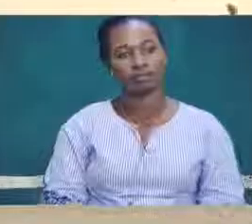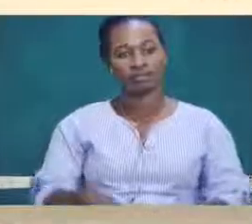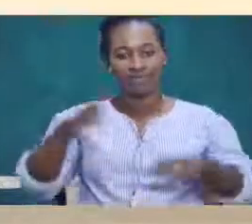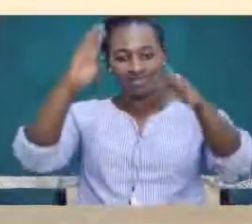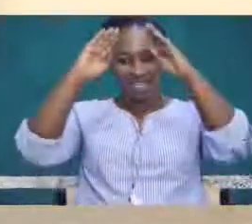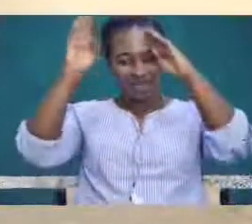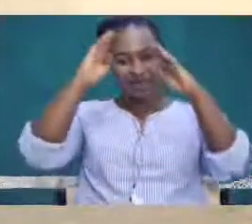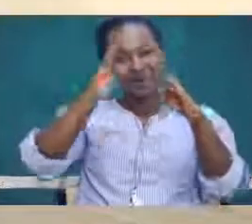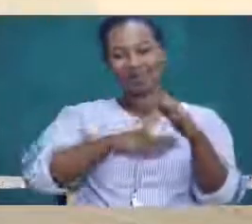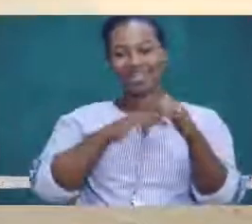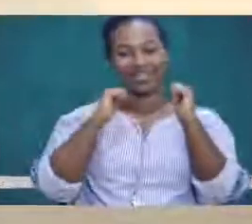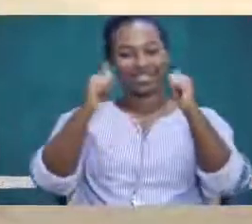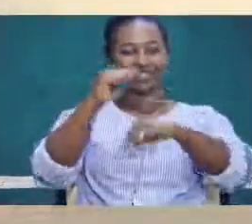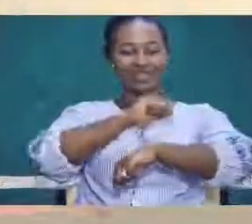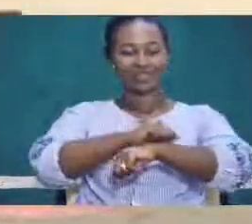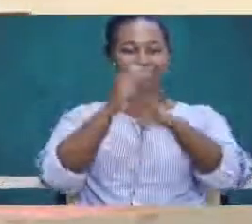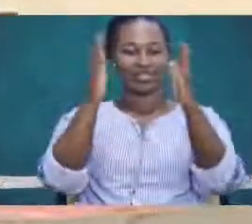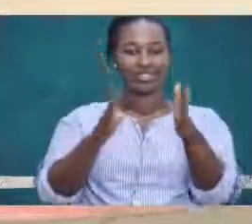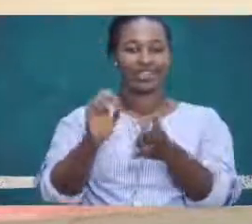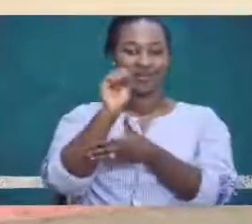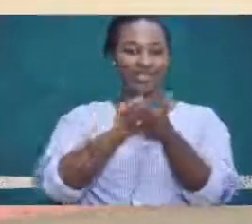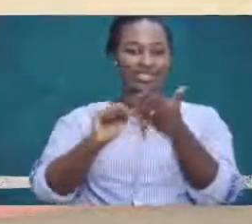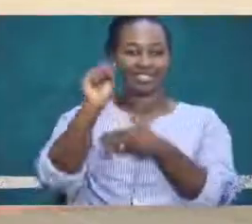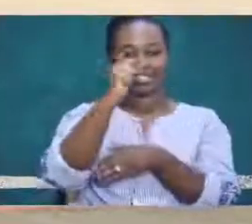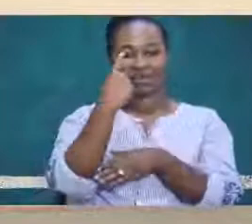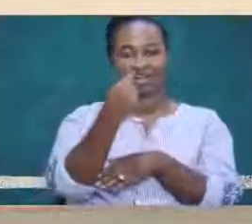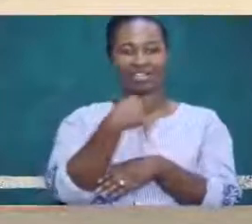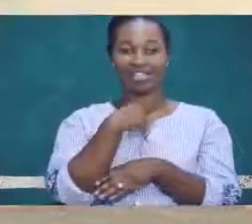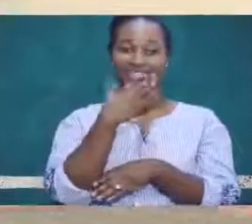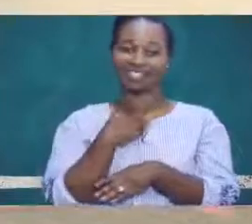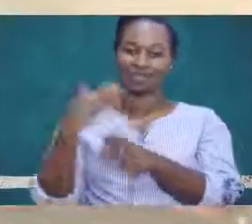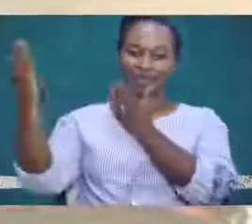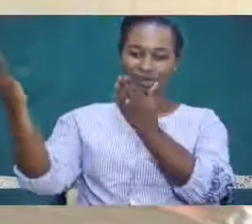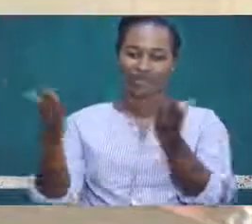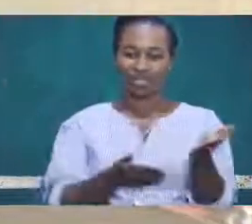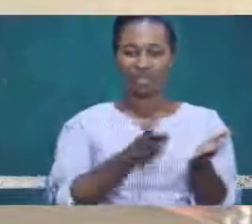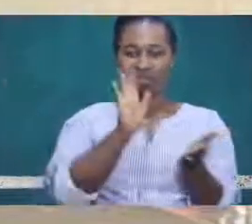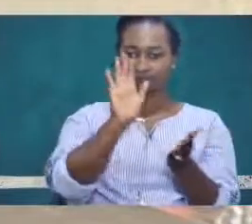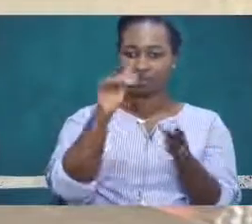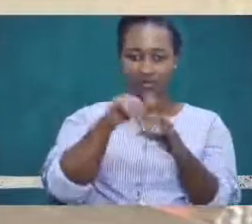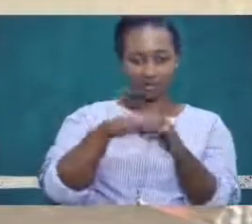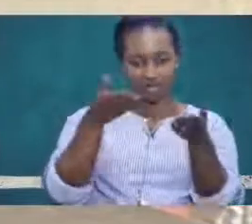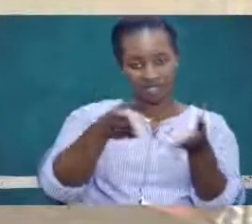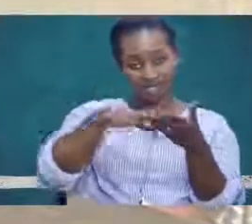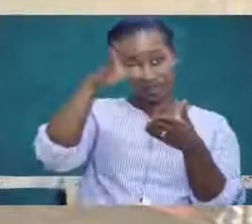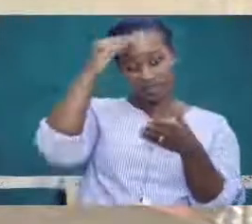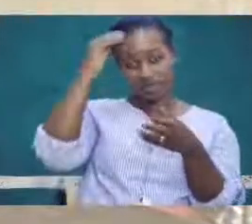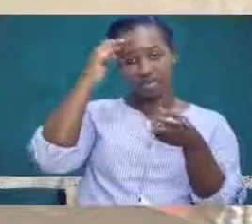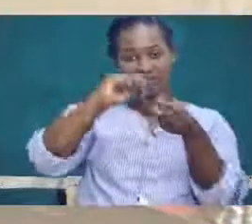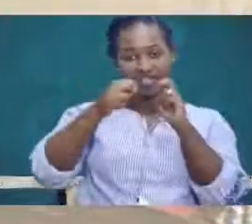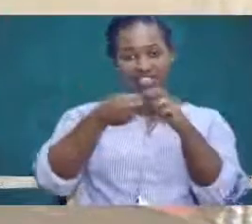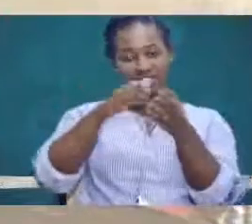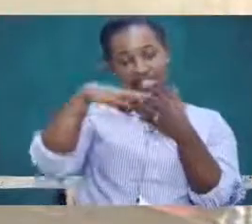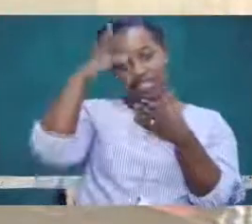Hello, my wonderful students of Senior 1. I want to welcome you to this lesson, physics lesson for Senior